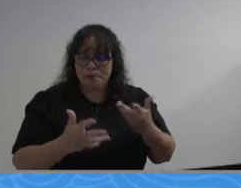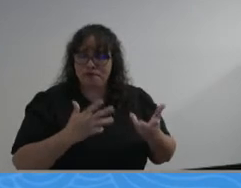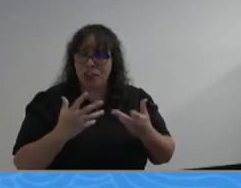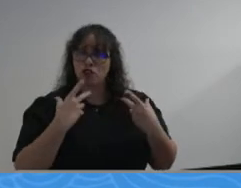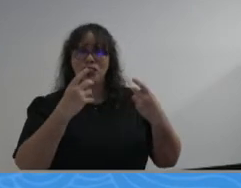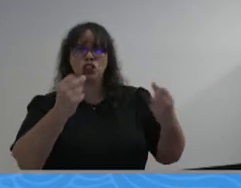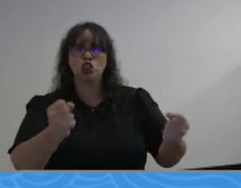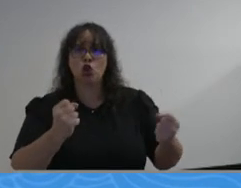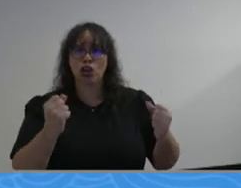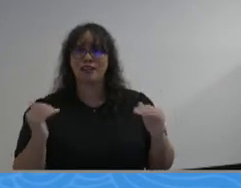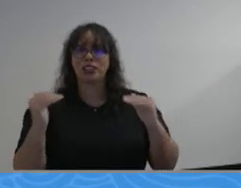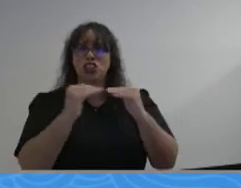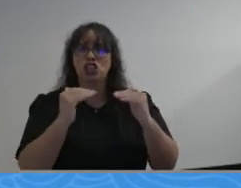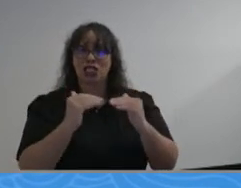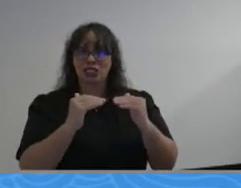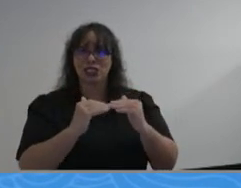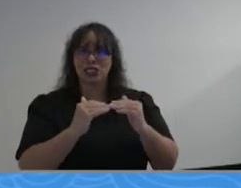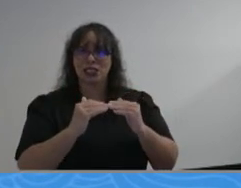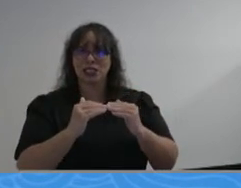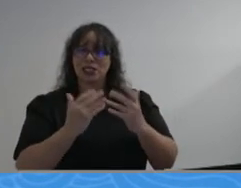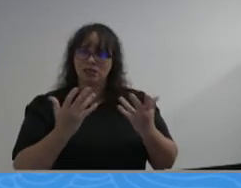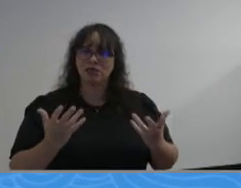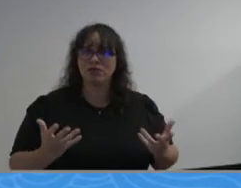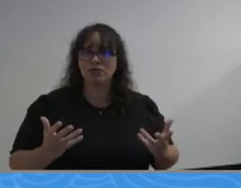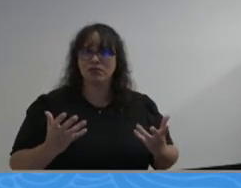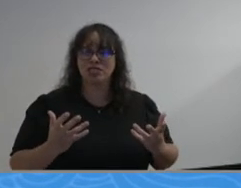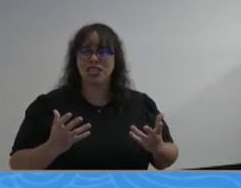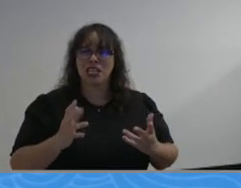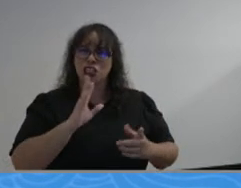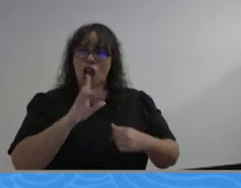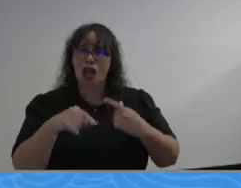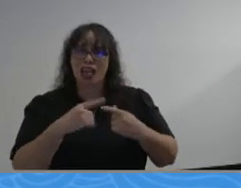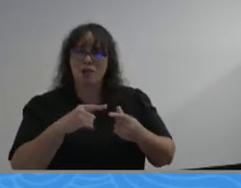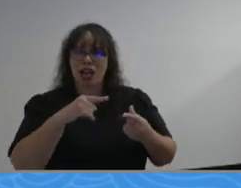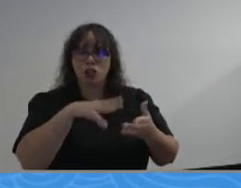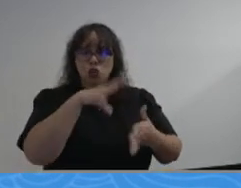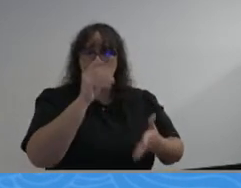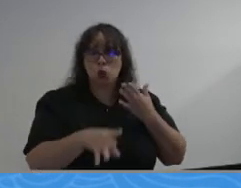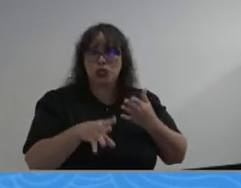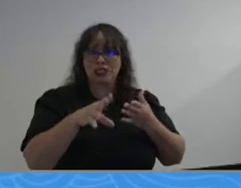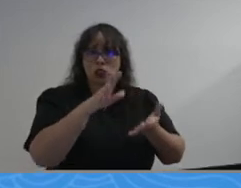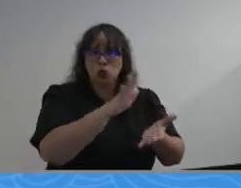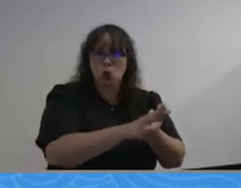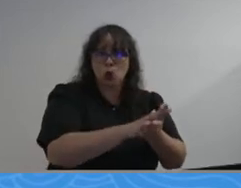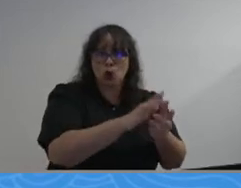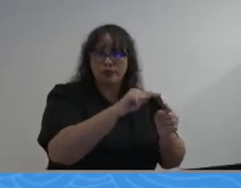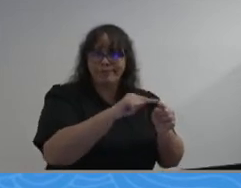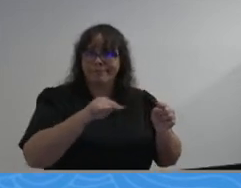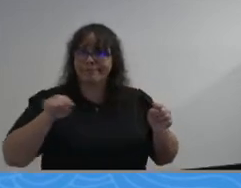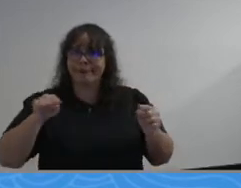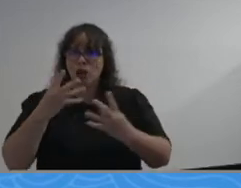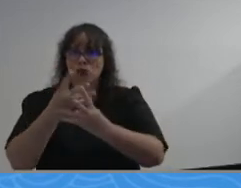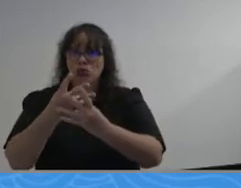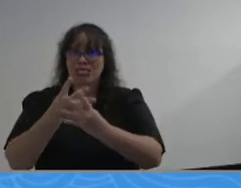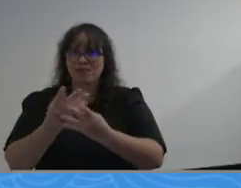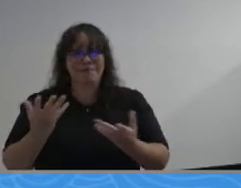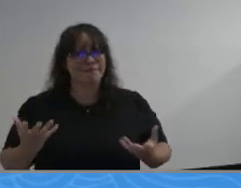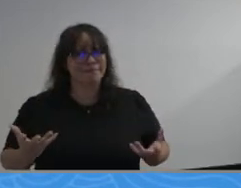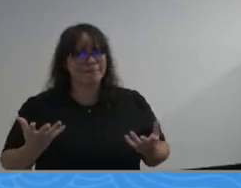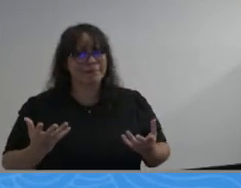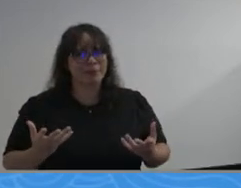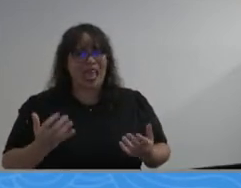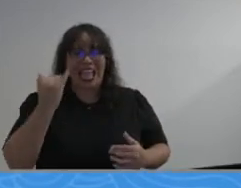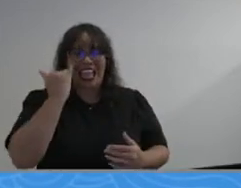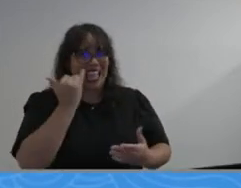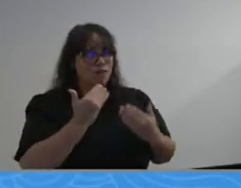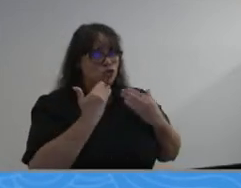restorative justice approaches as opposed to pushing our children into the school-to-prison pipeline. So I'm asking us, Long Beach, if we're really ready to go from good to great,